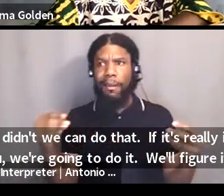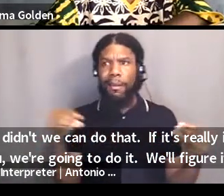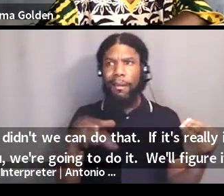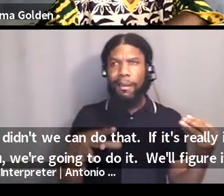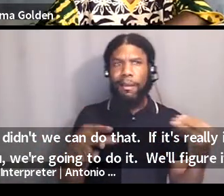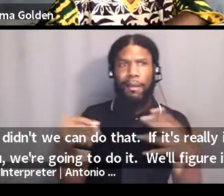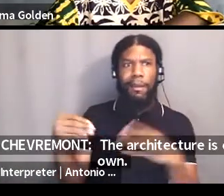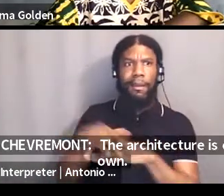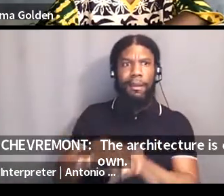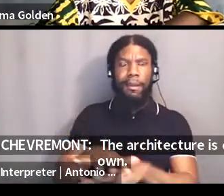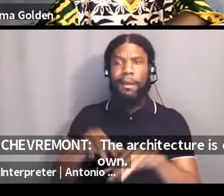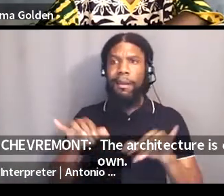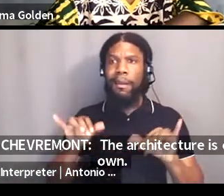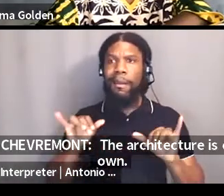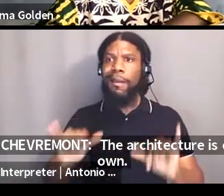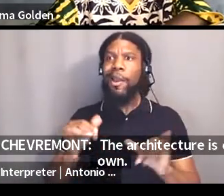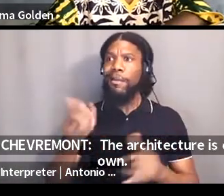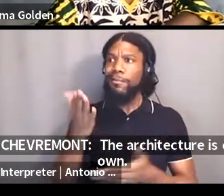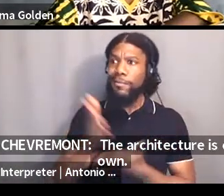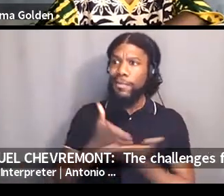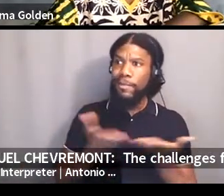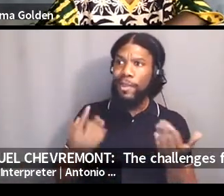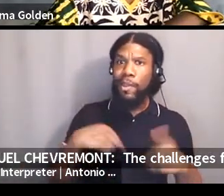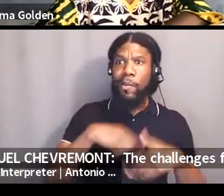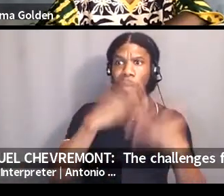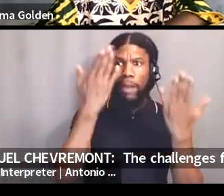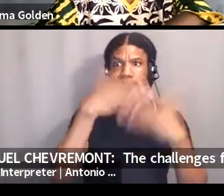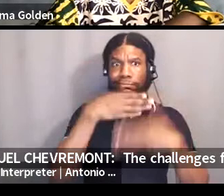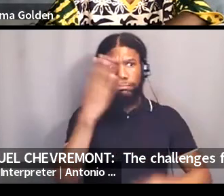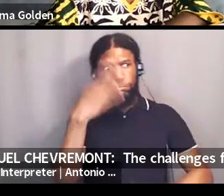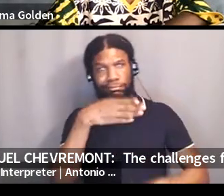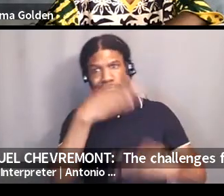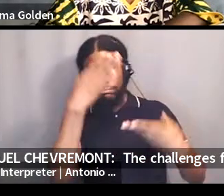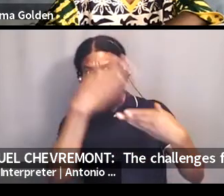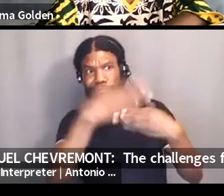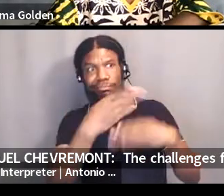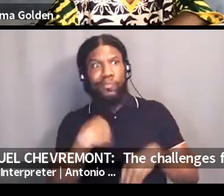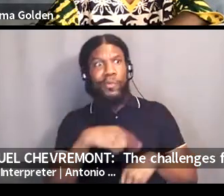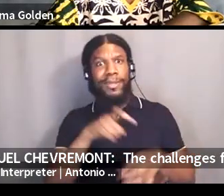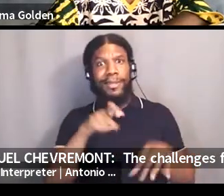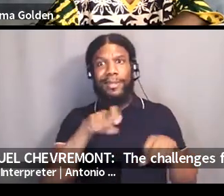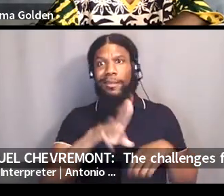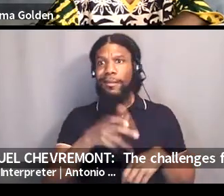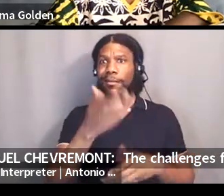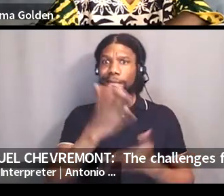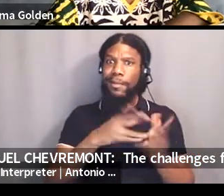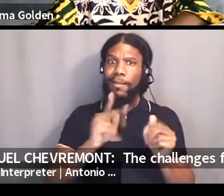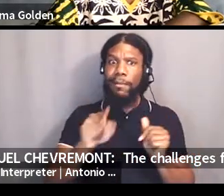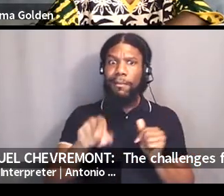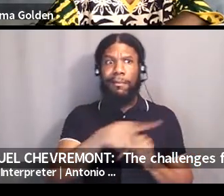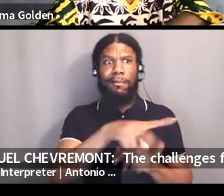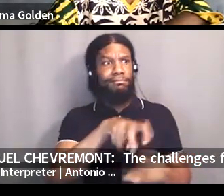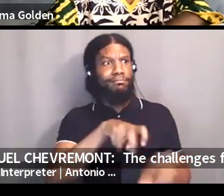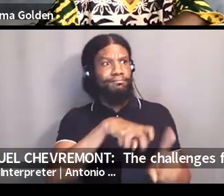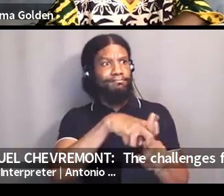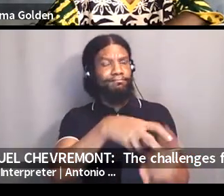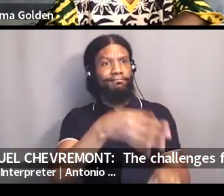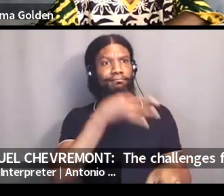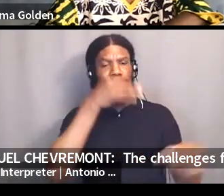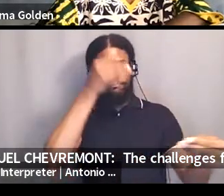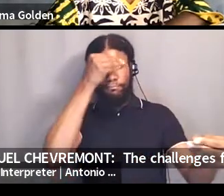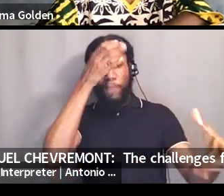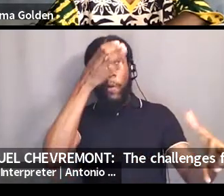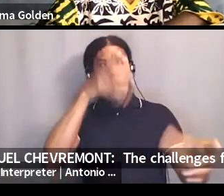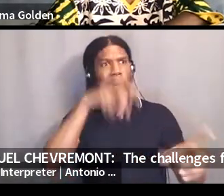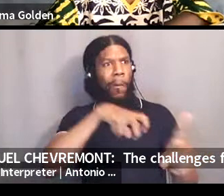and we needed that, you know, that expertise. And the guys here are just incredible. Everyone here really, really pitched